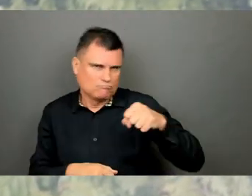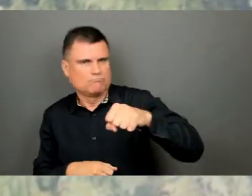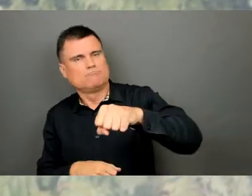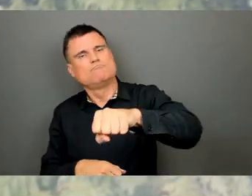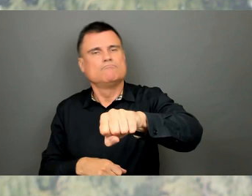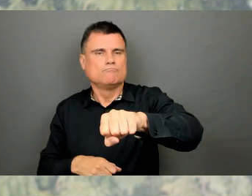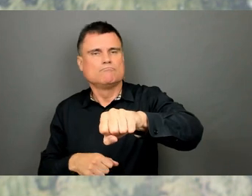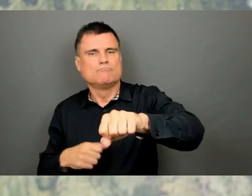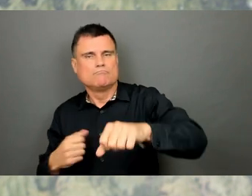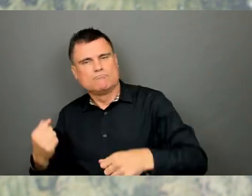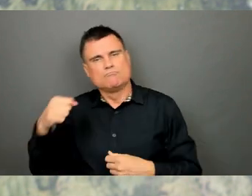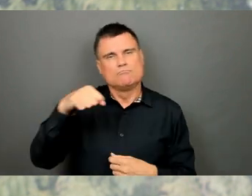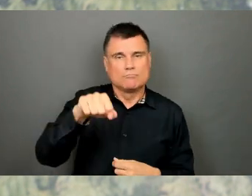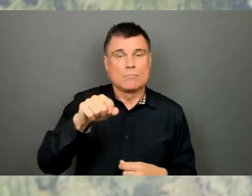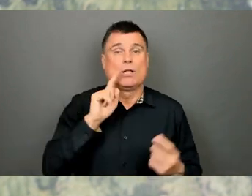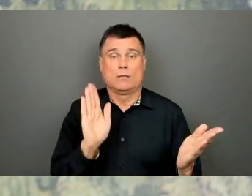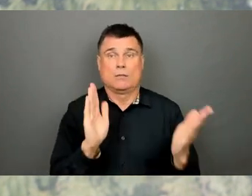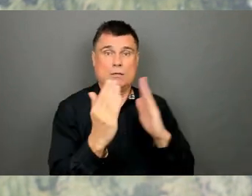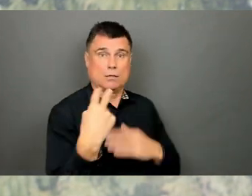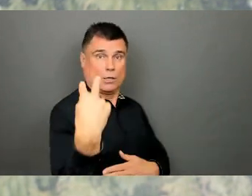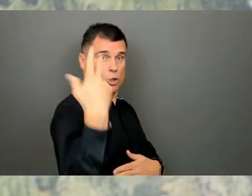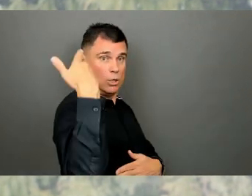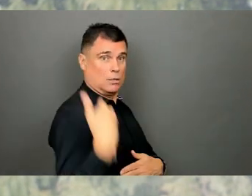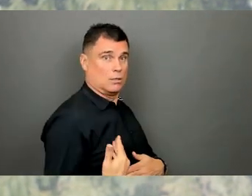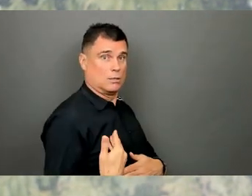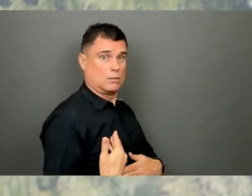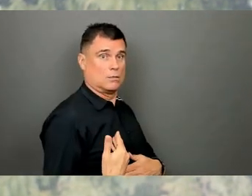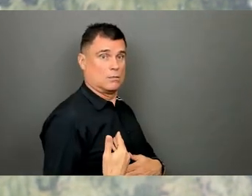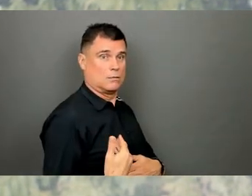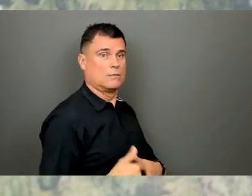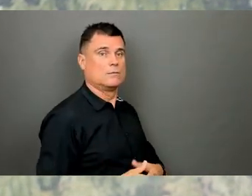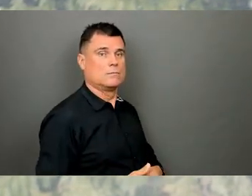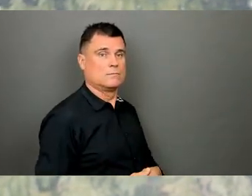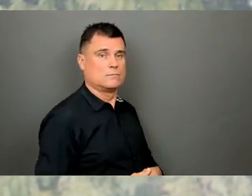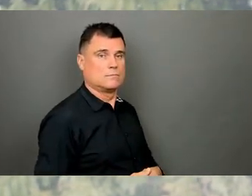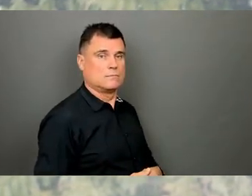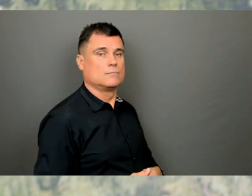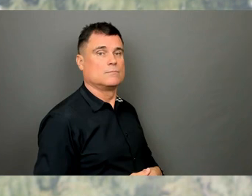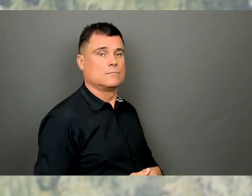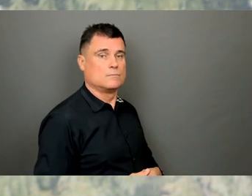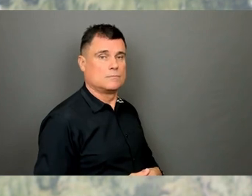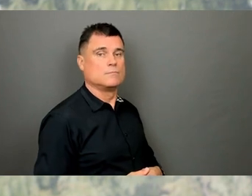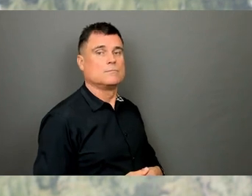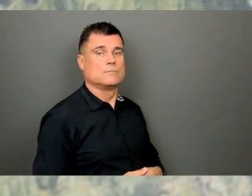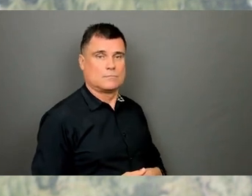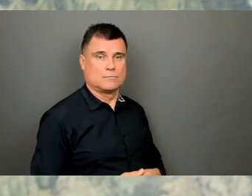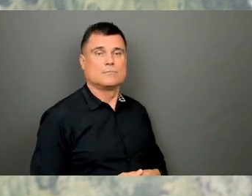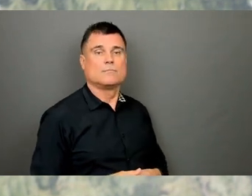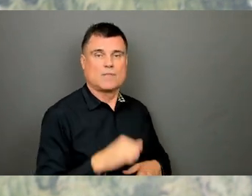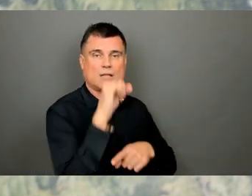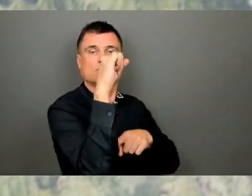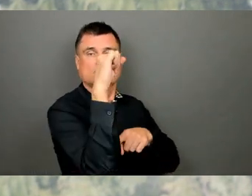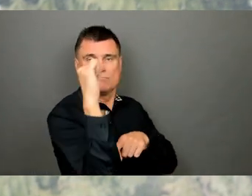stop, stop, stop. So from the side, it looks like this. 1, 2, 3, 4,